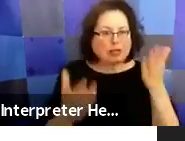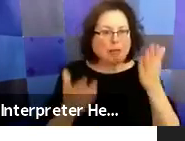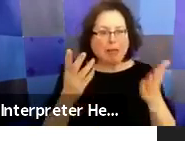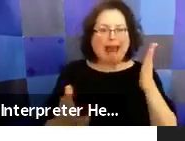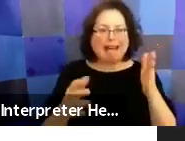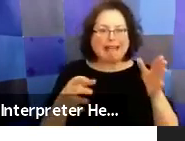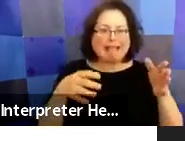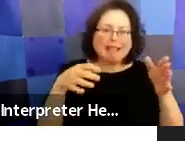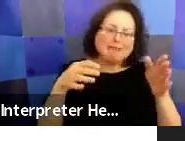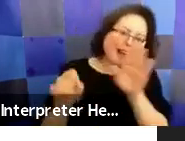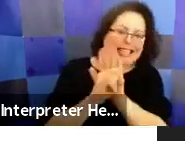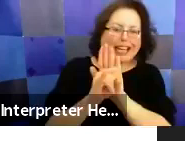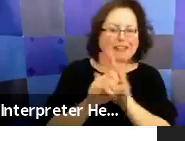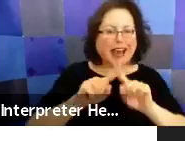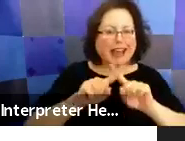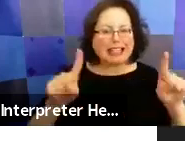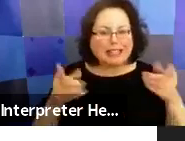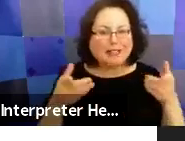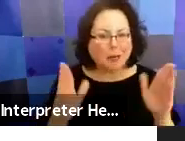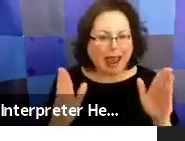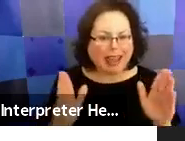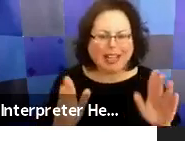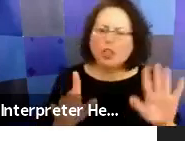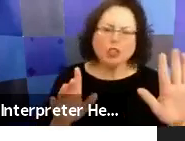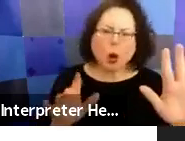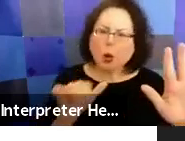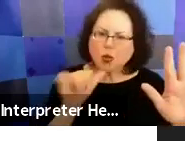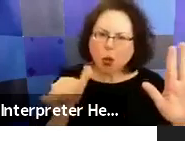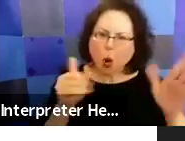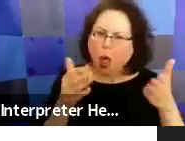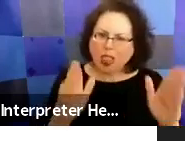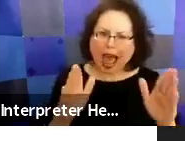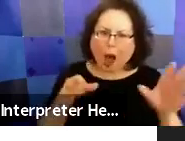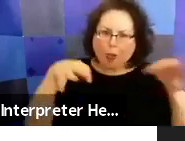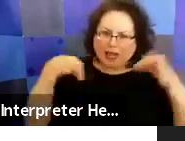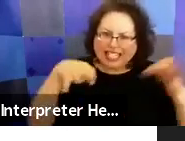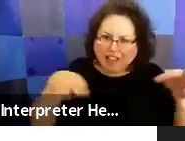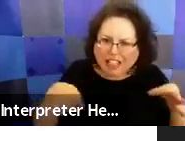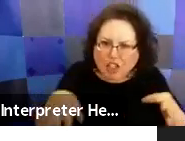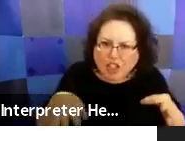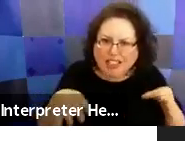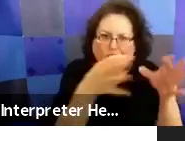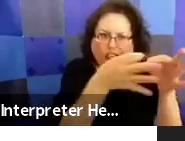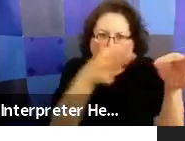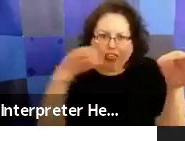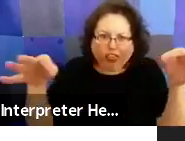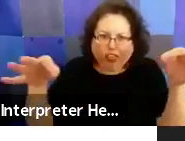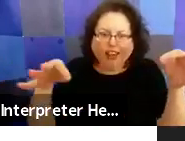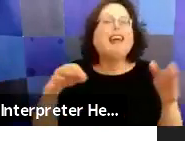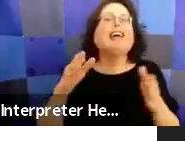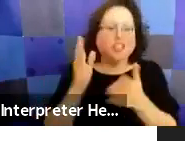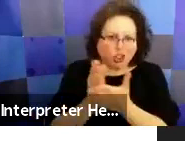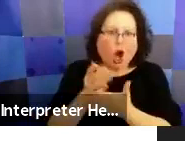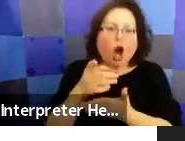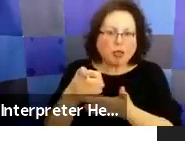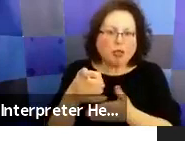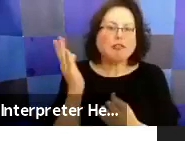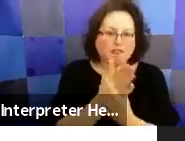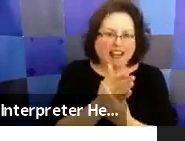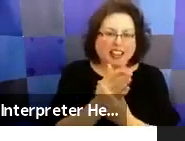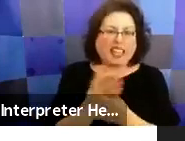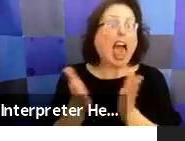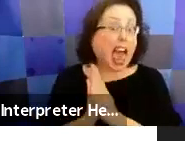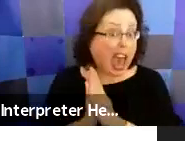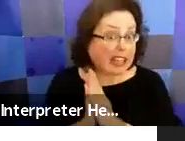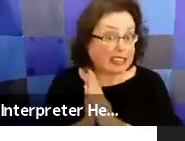differently. So I would say, you know, don't allow the definition to stop you from attempting to file. Always come and ask, you know, could